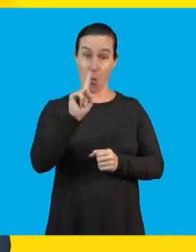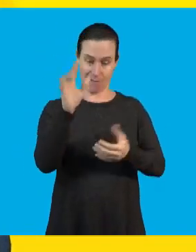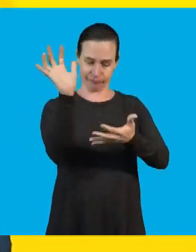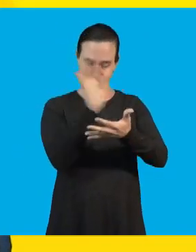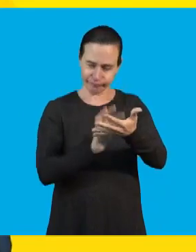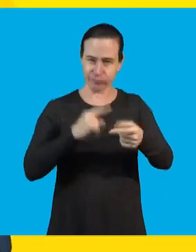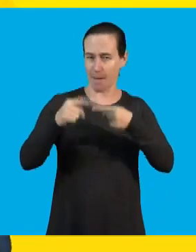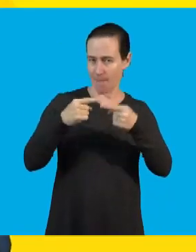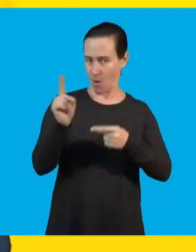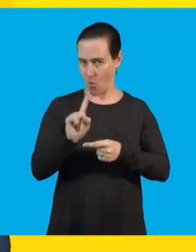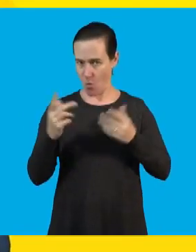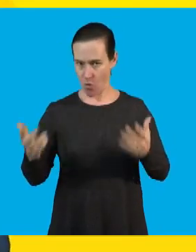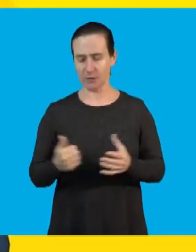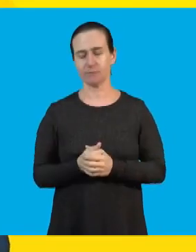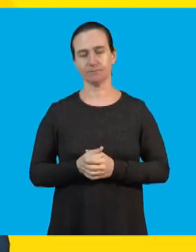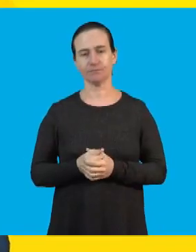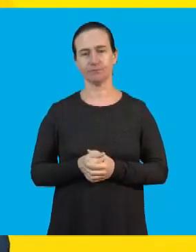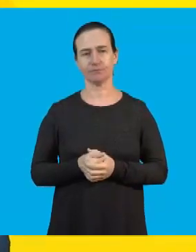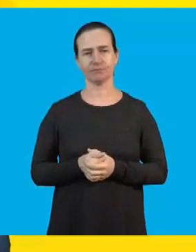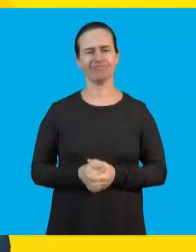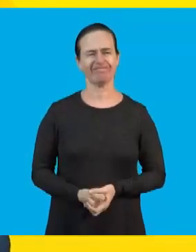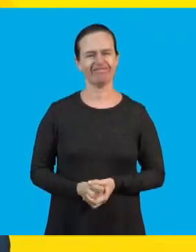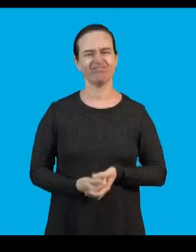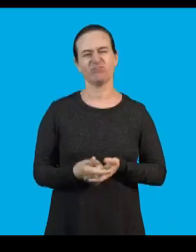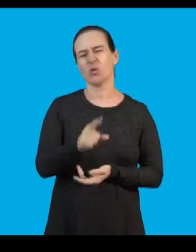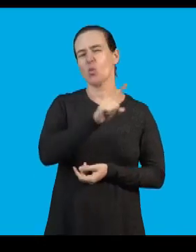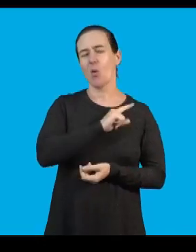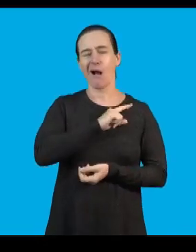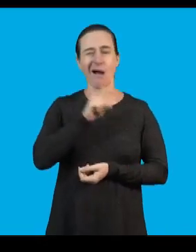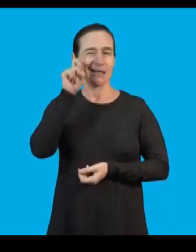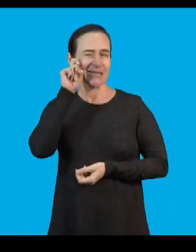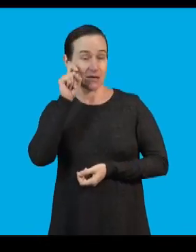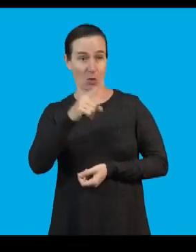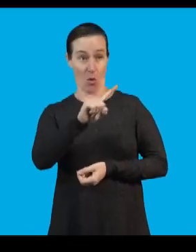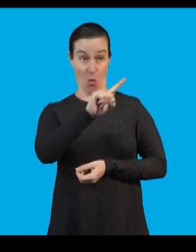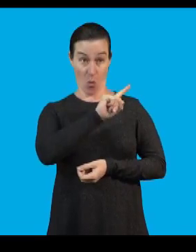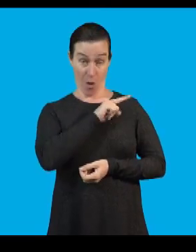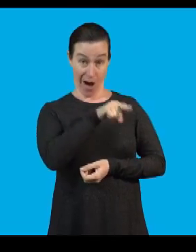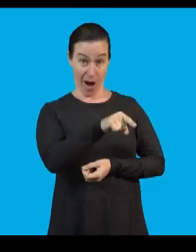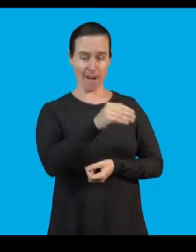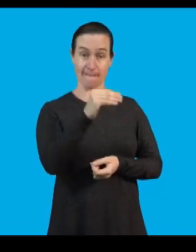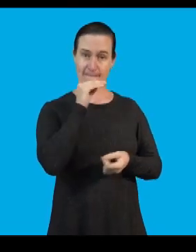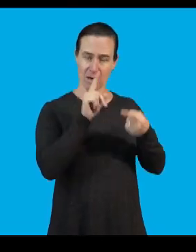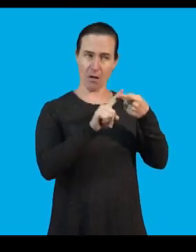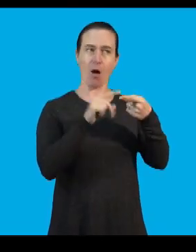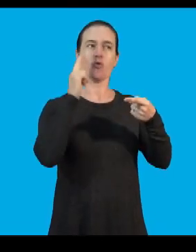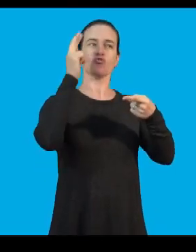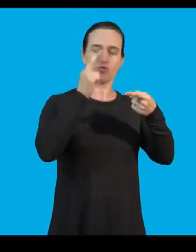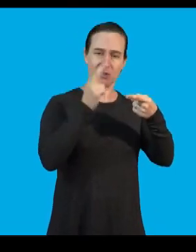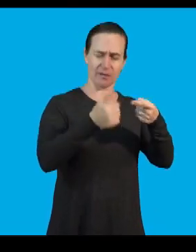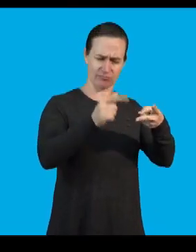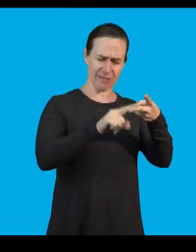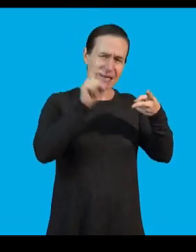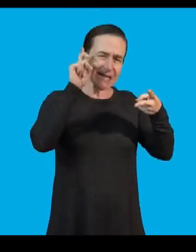about. Let's look at our solutions. So why do teenagers act the way they do? Why gives reasons